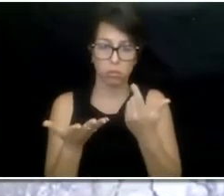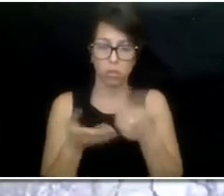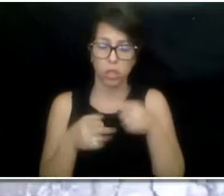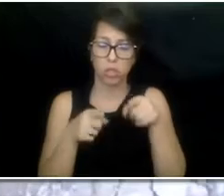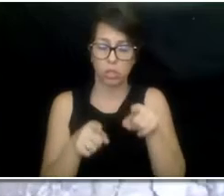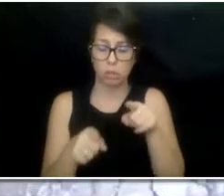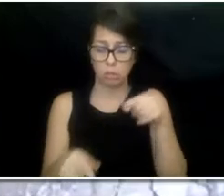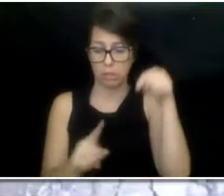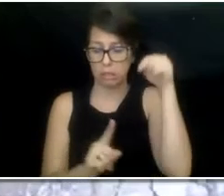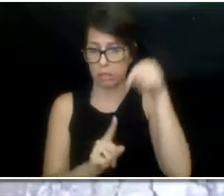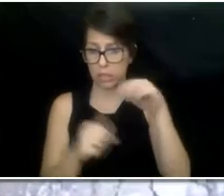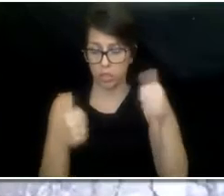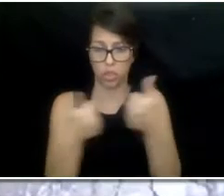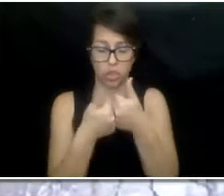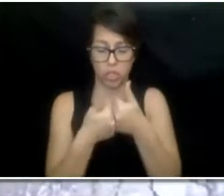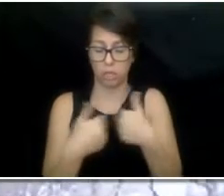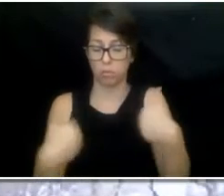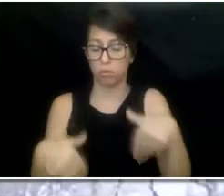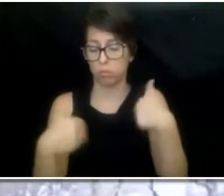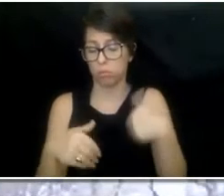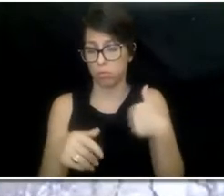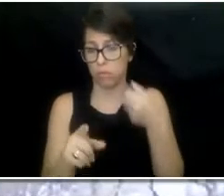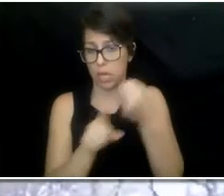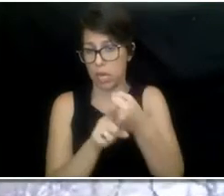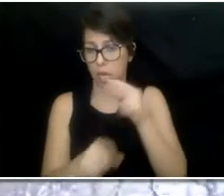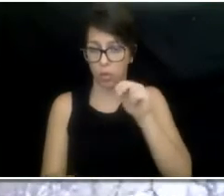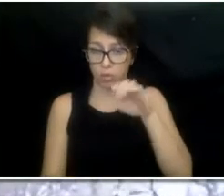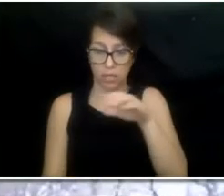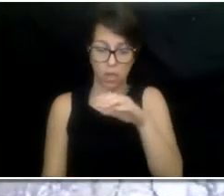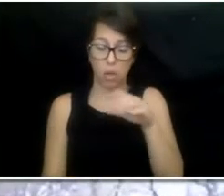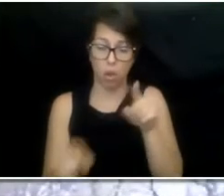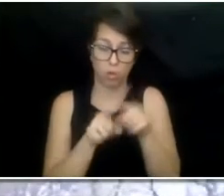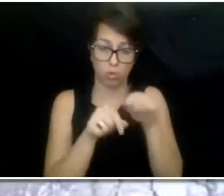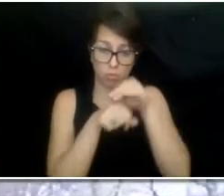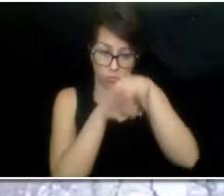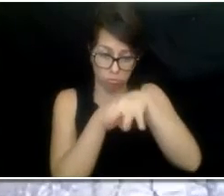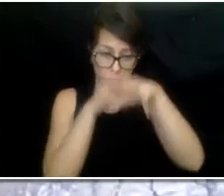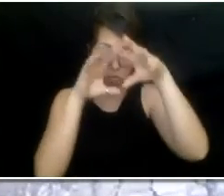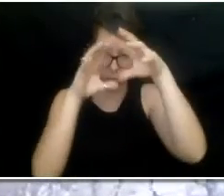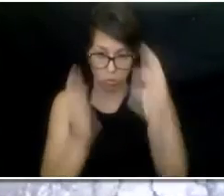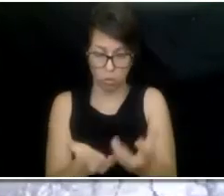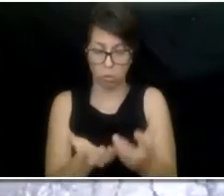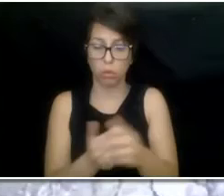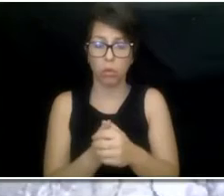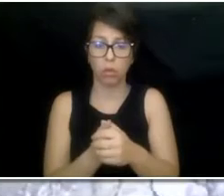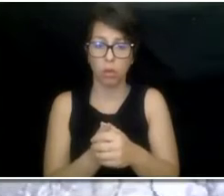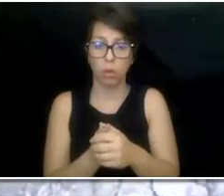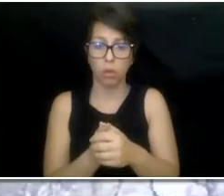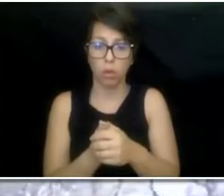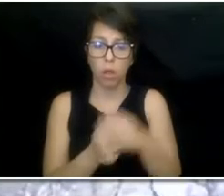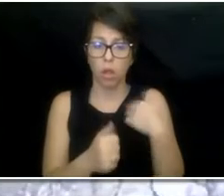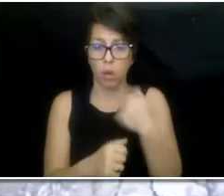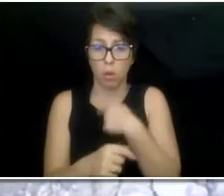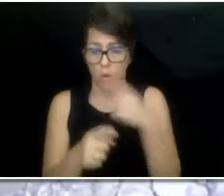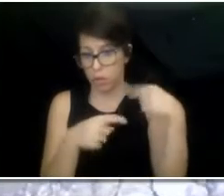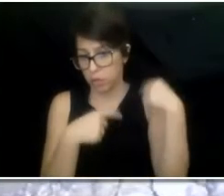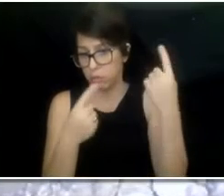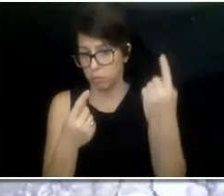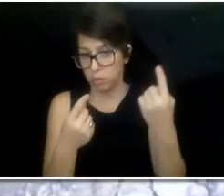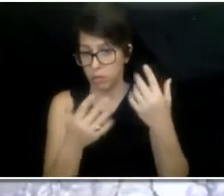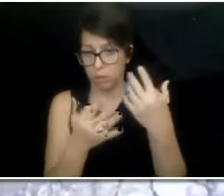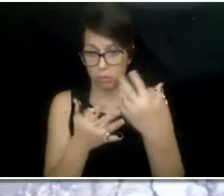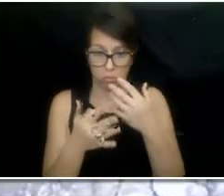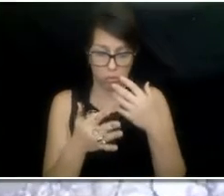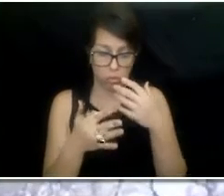publicly share information about resources the New York City Family Justice centers or fjcs which